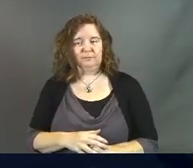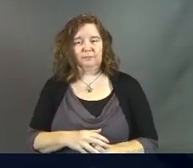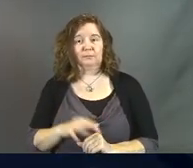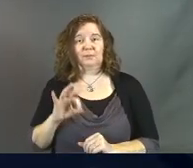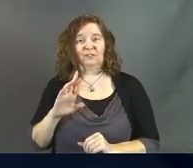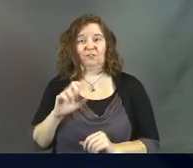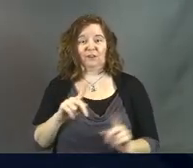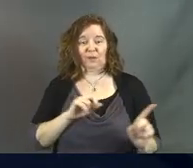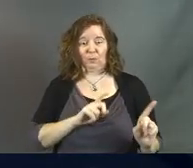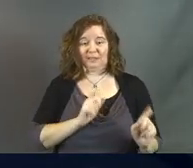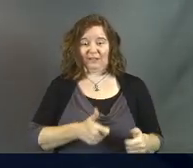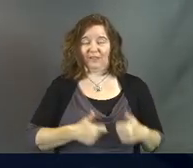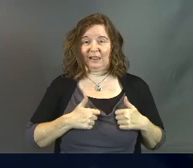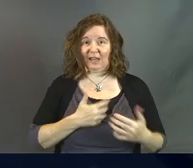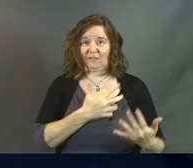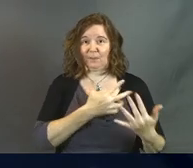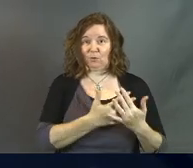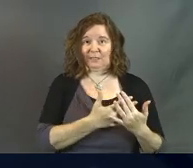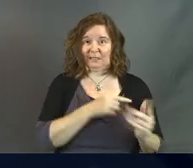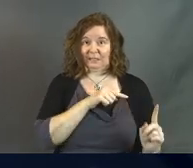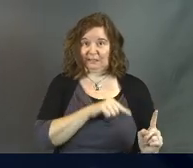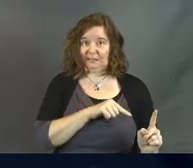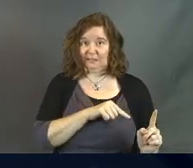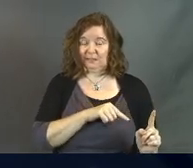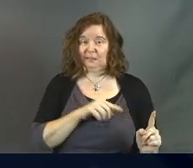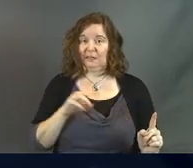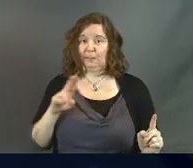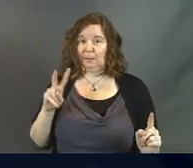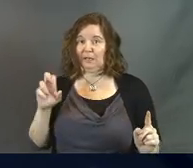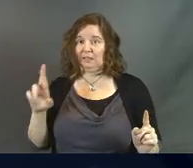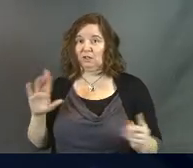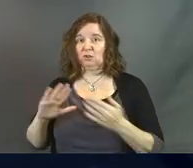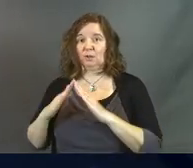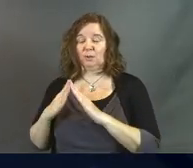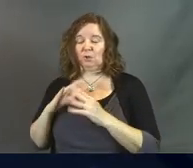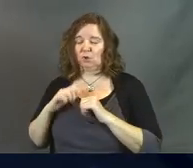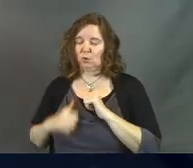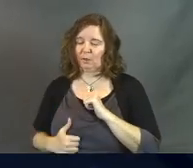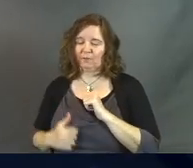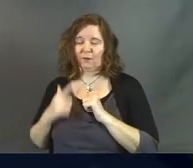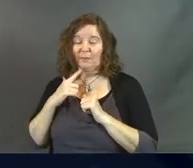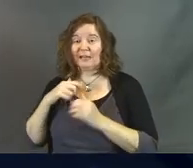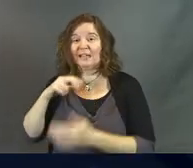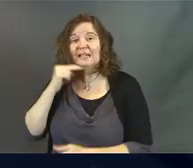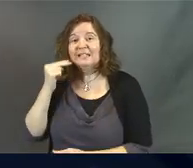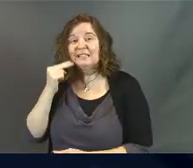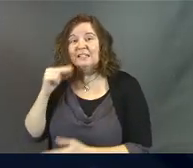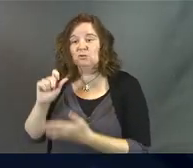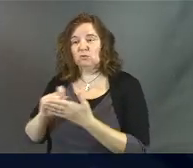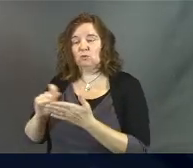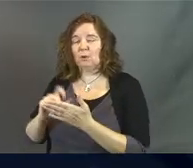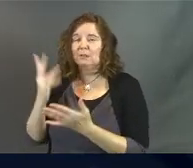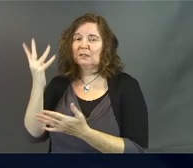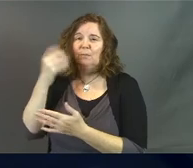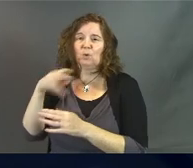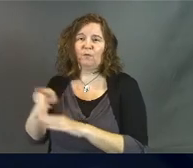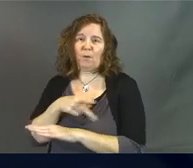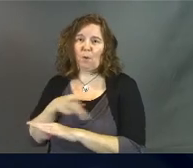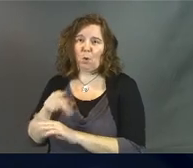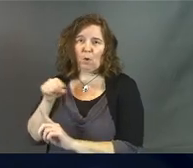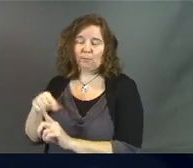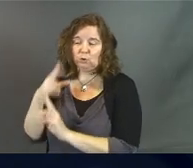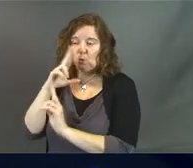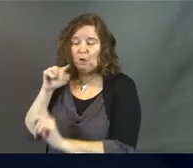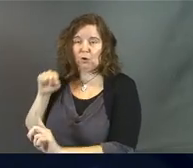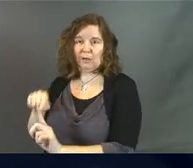And Frank was given life in prison, and Balbir's community grieved for him. His niece even wrote him this beautiful poem